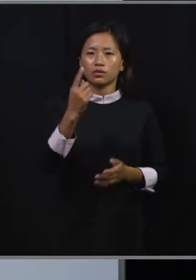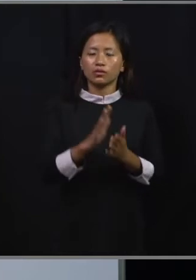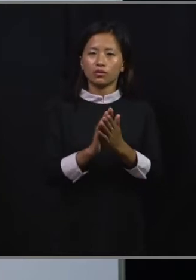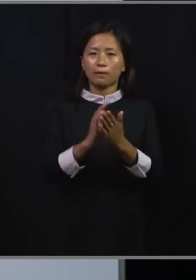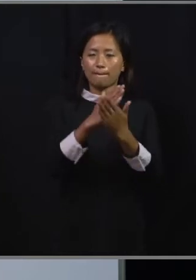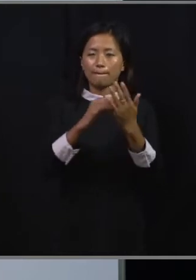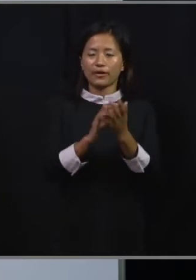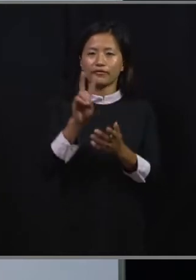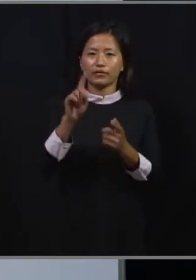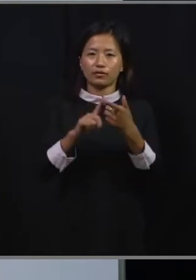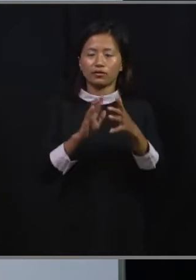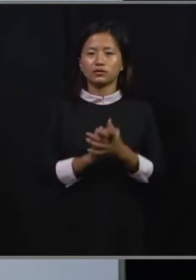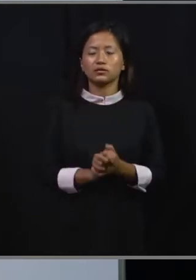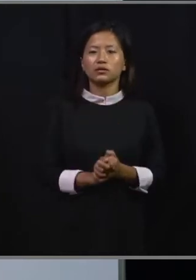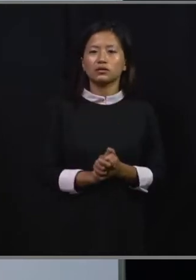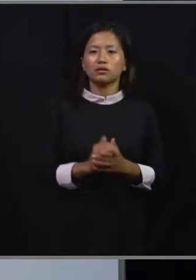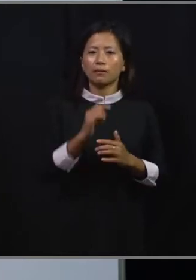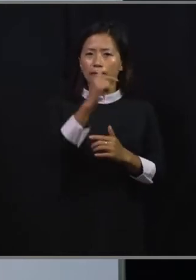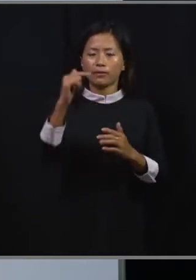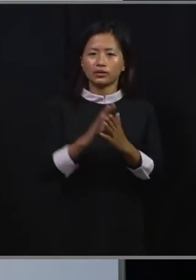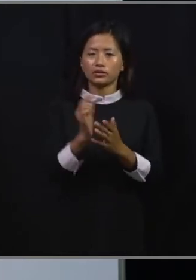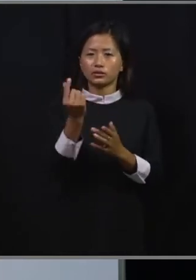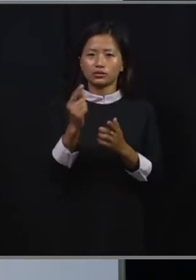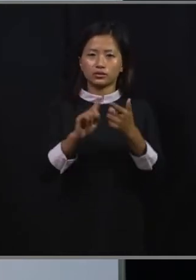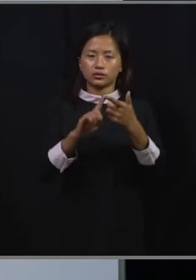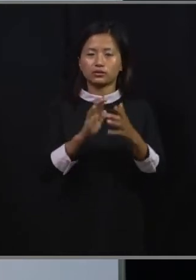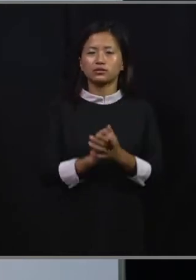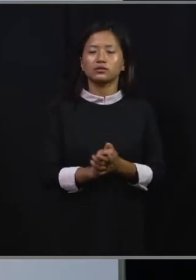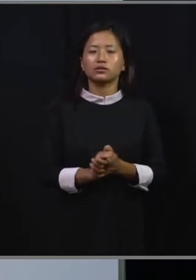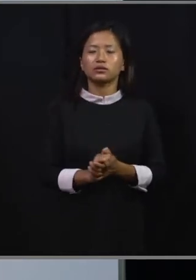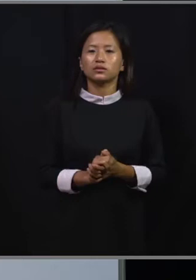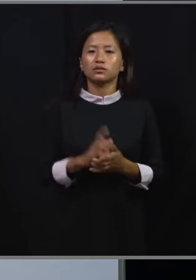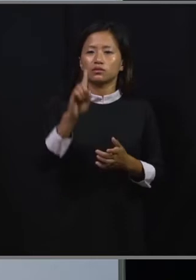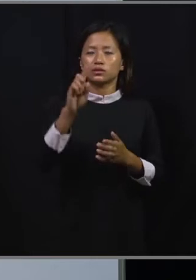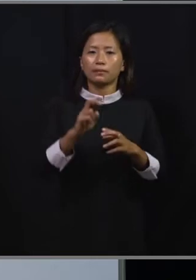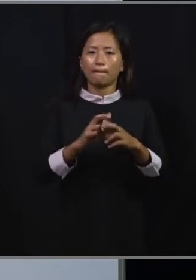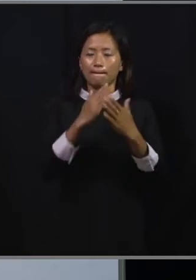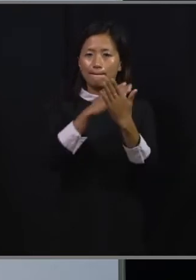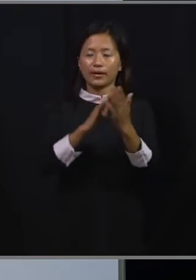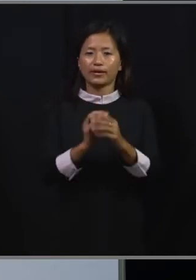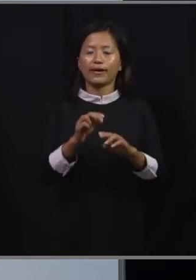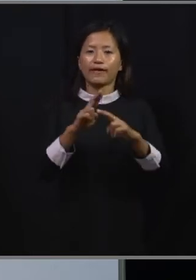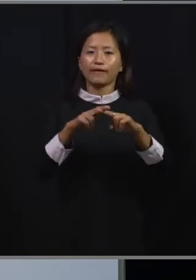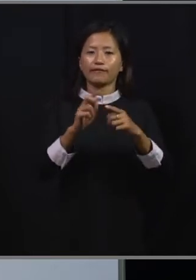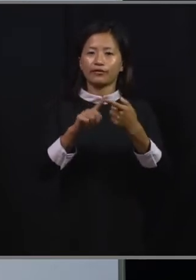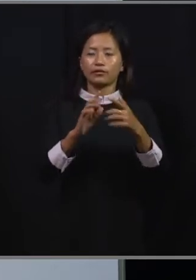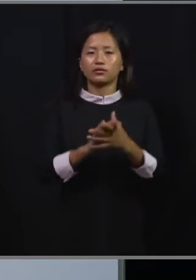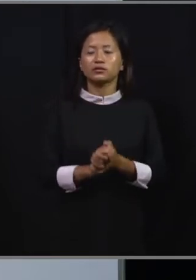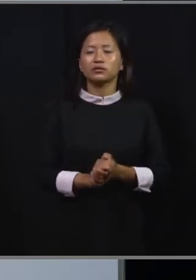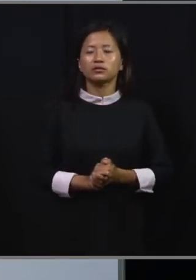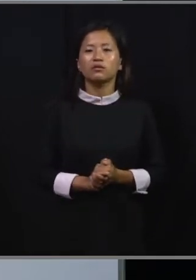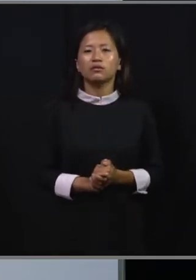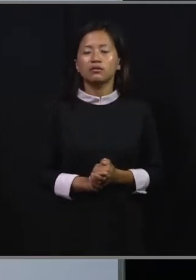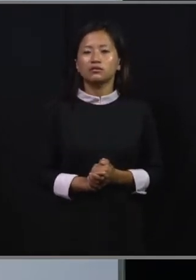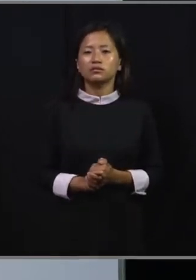by VE, this is V, okay, minus 1 by UE equal to what? 1 by FE. We need the value of 1